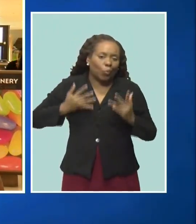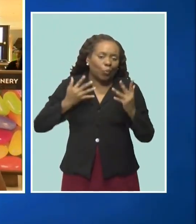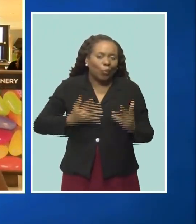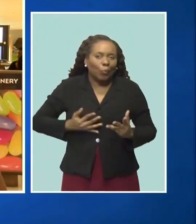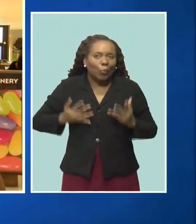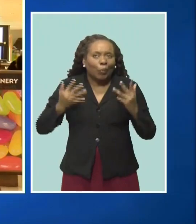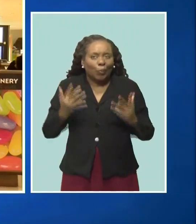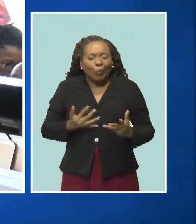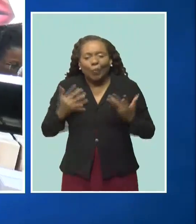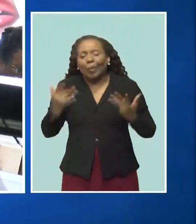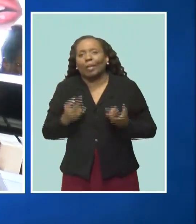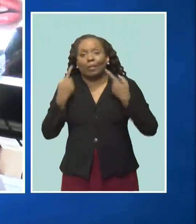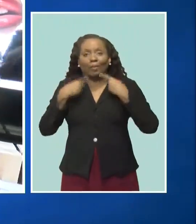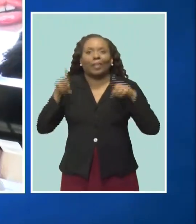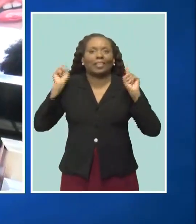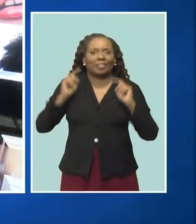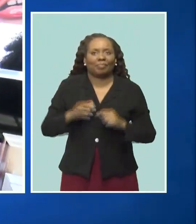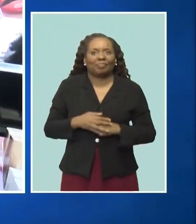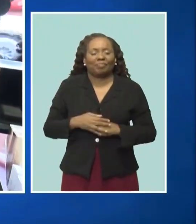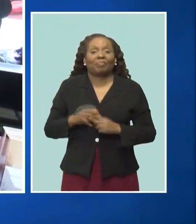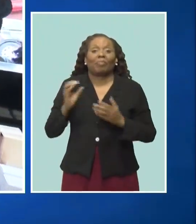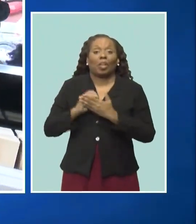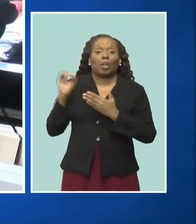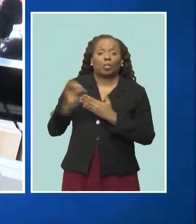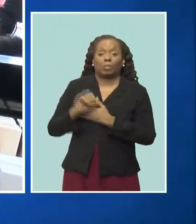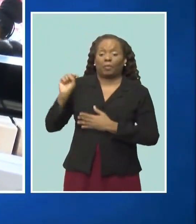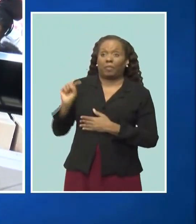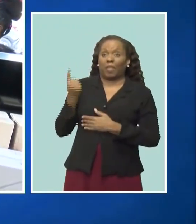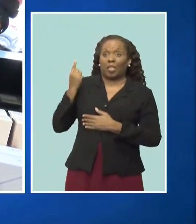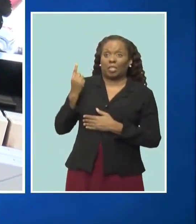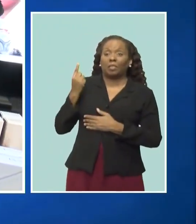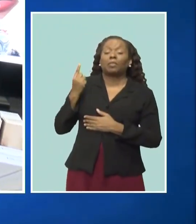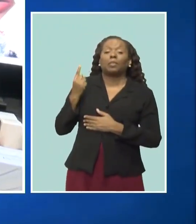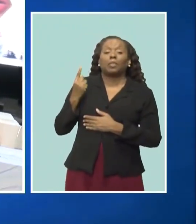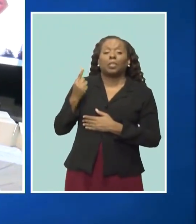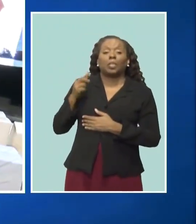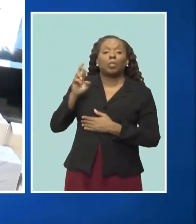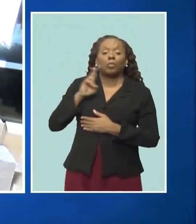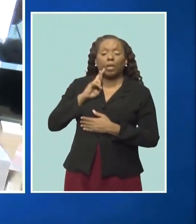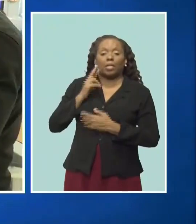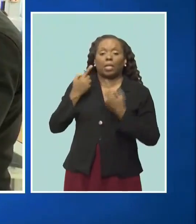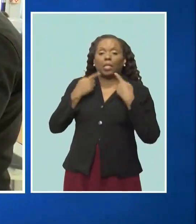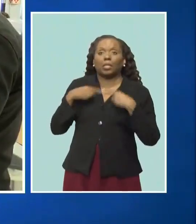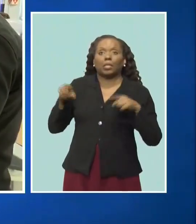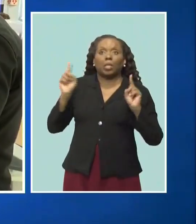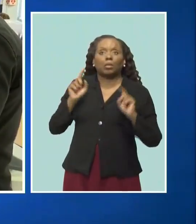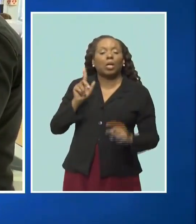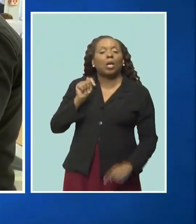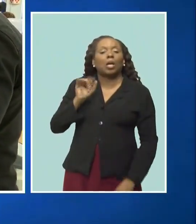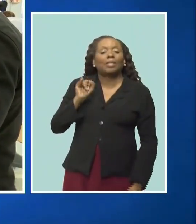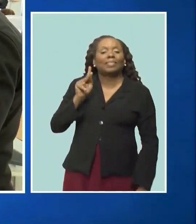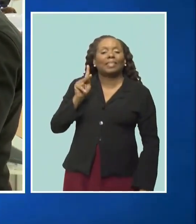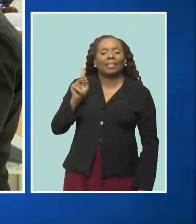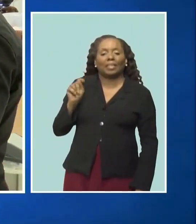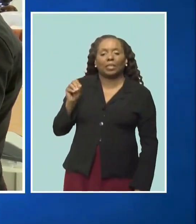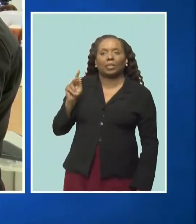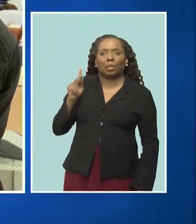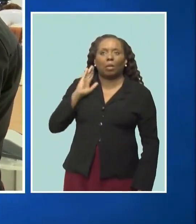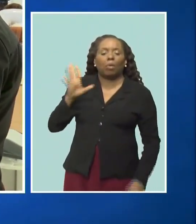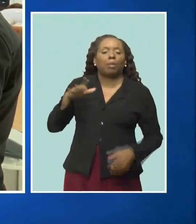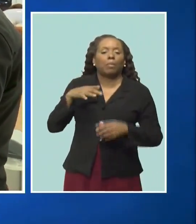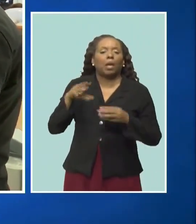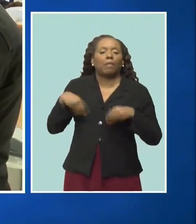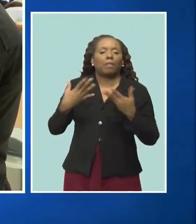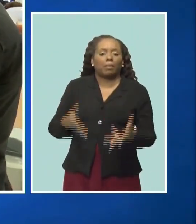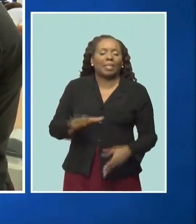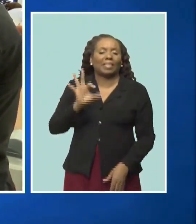a long time coming. On October 1st, Rihanna announced on TikTok that Fenty Beauty would be available in 9 Caribbean